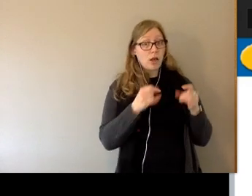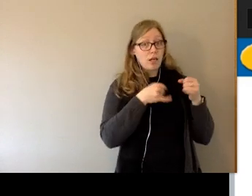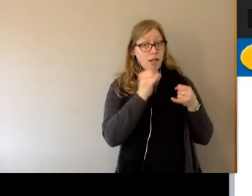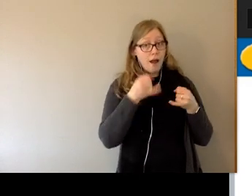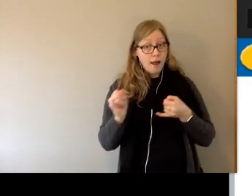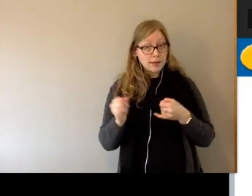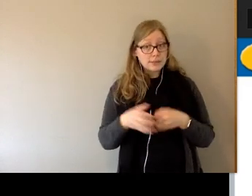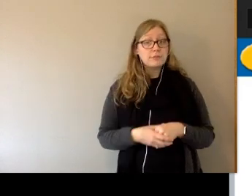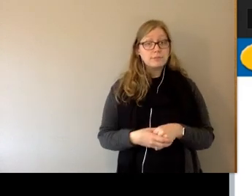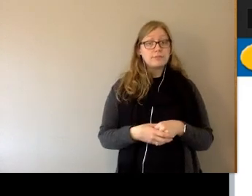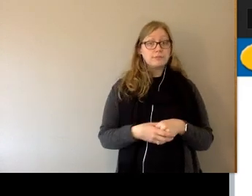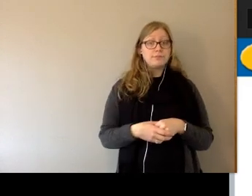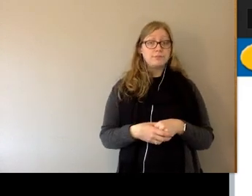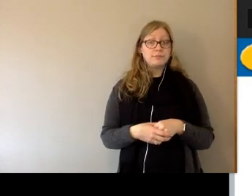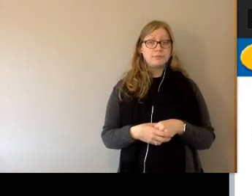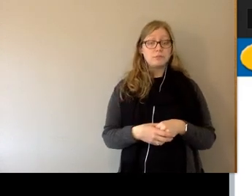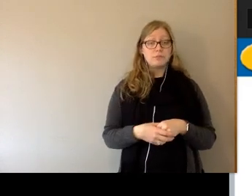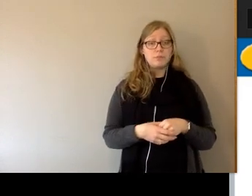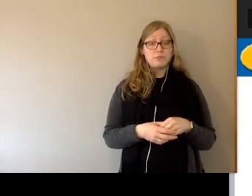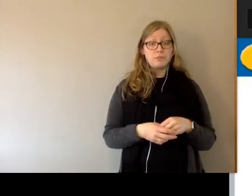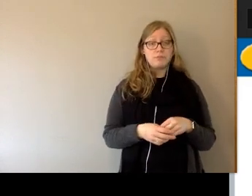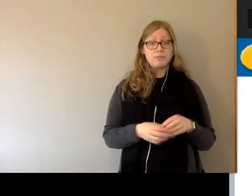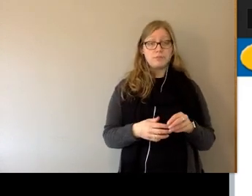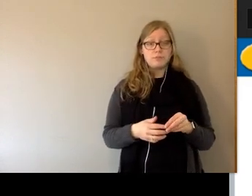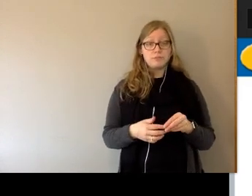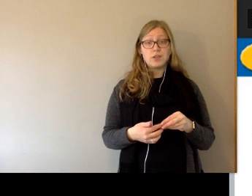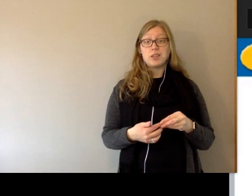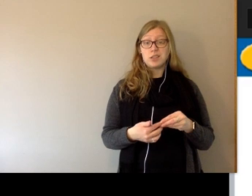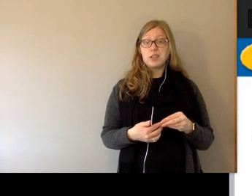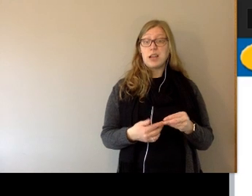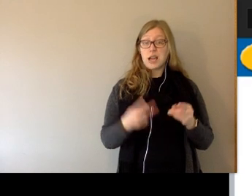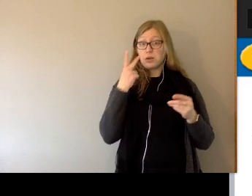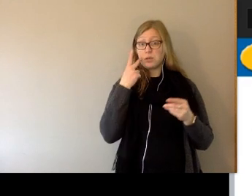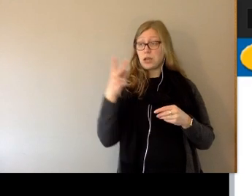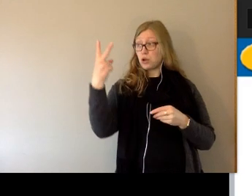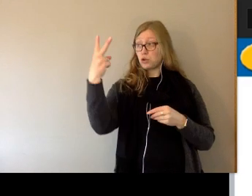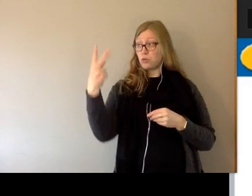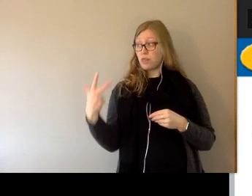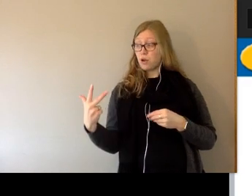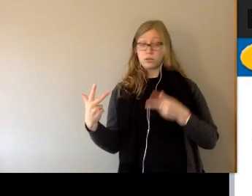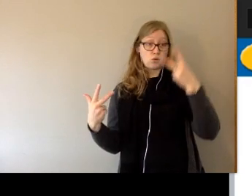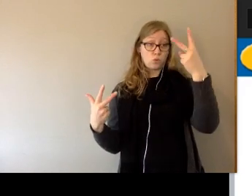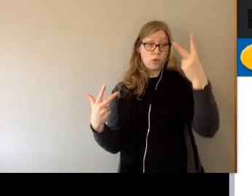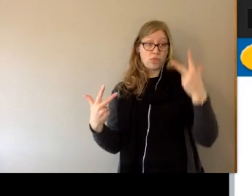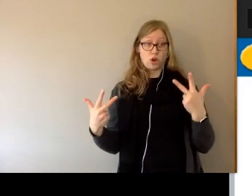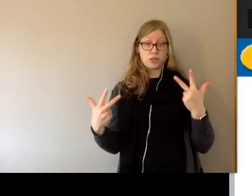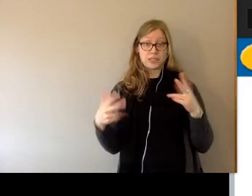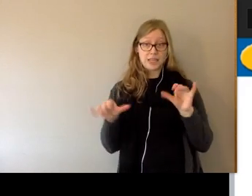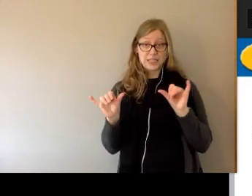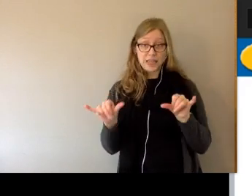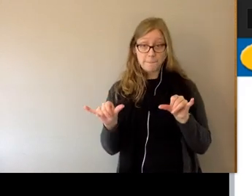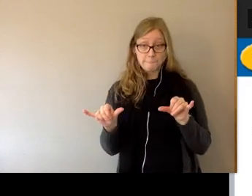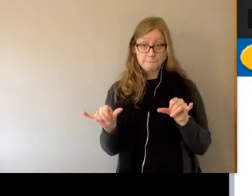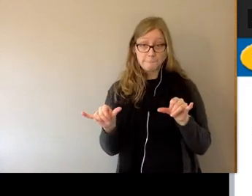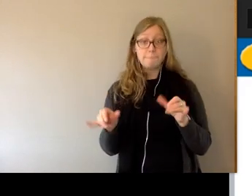there twice, 4 goes into 12 3 times. And you see I get the same ratio. Based on the